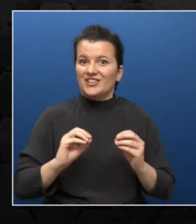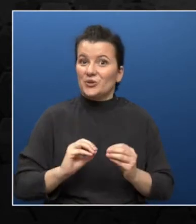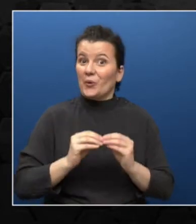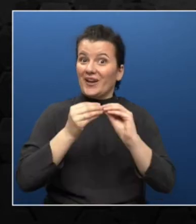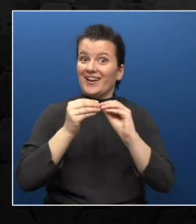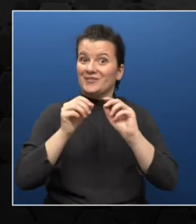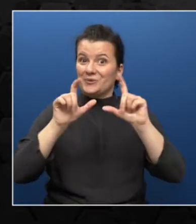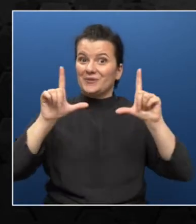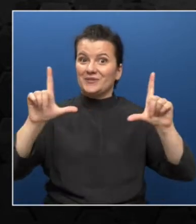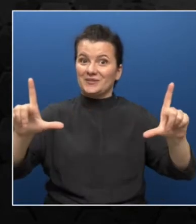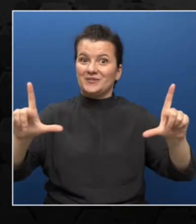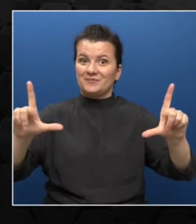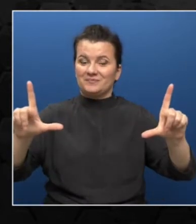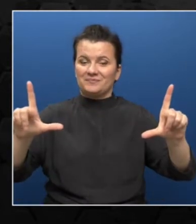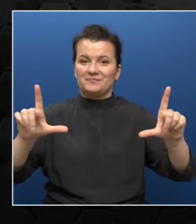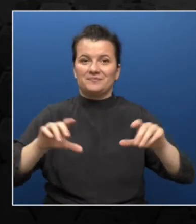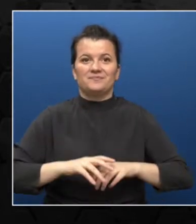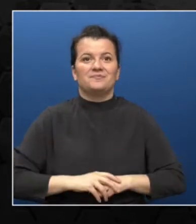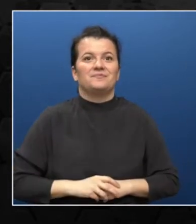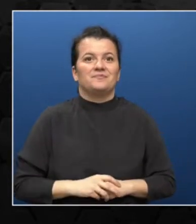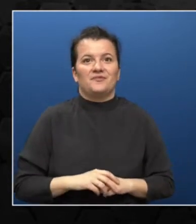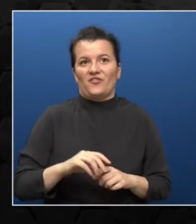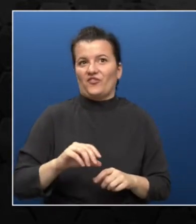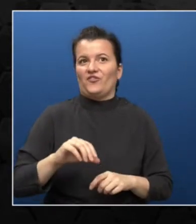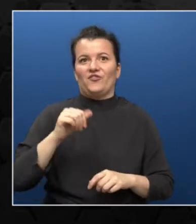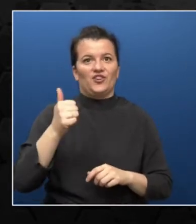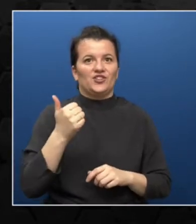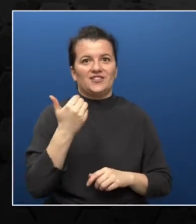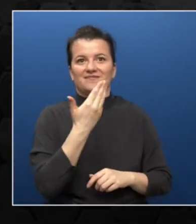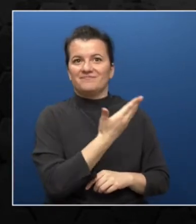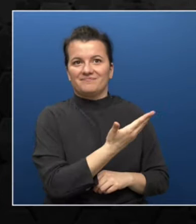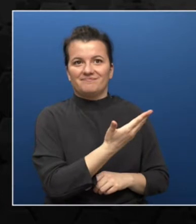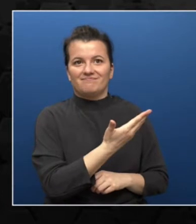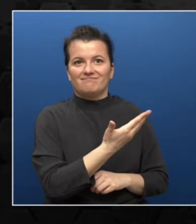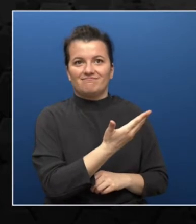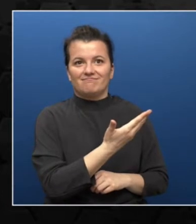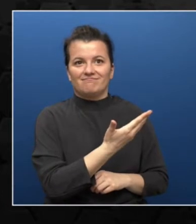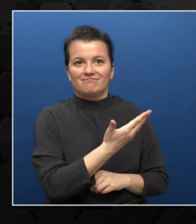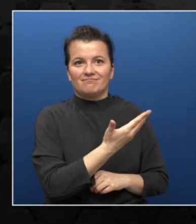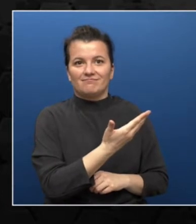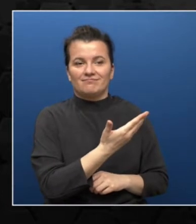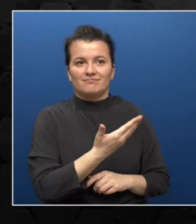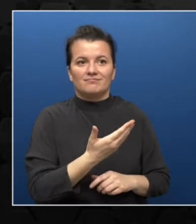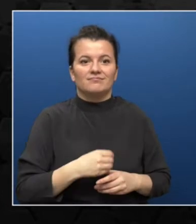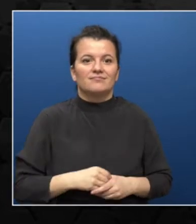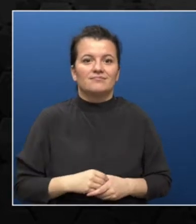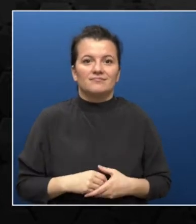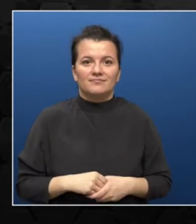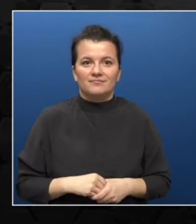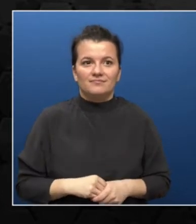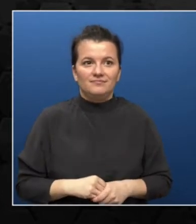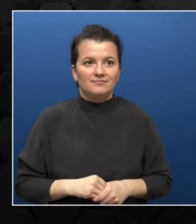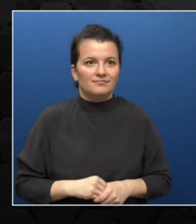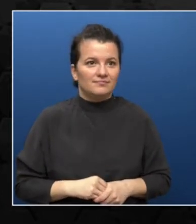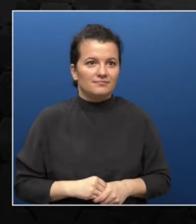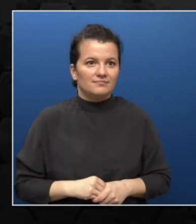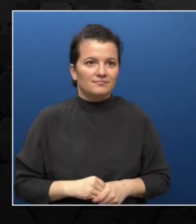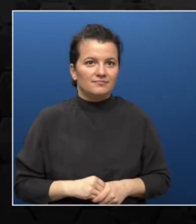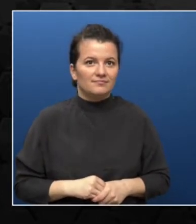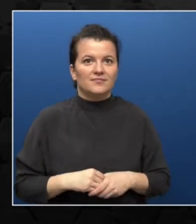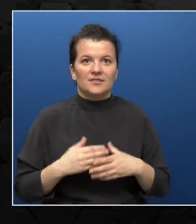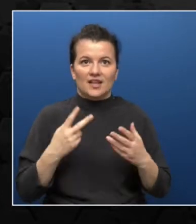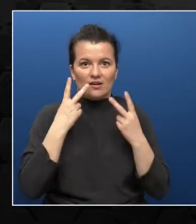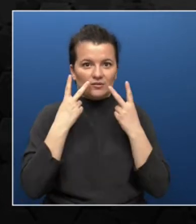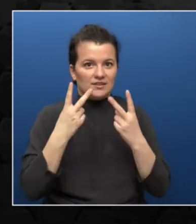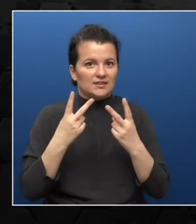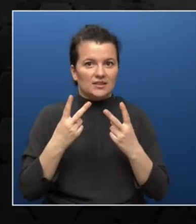Power Apps Canvas to start, and we have already our deployment on Microsoft Azure. So we can just go to our resource and go